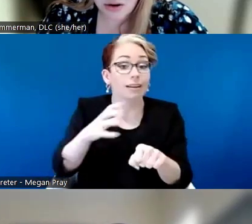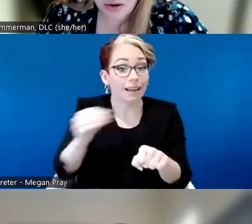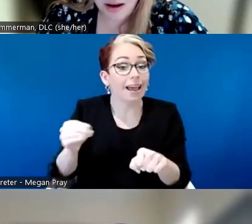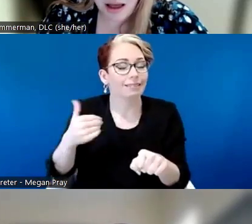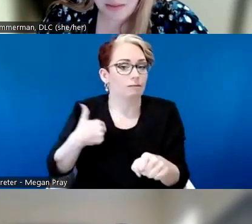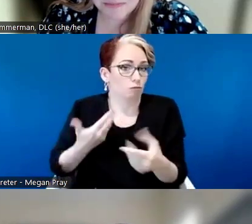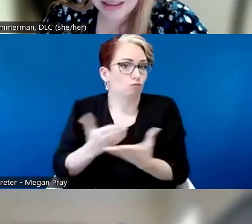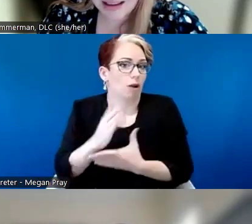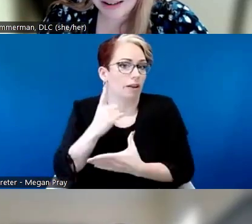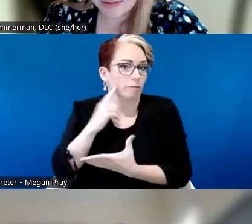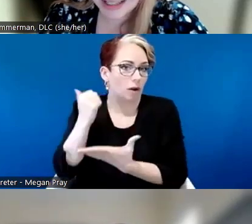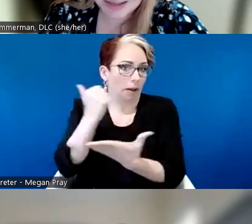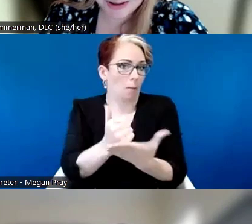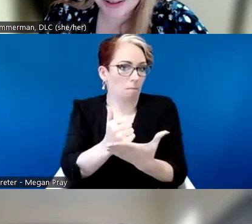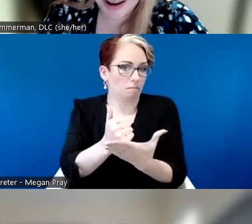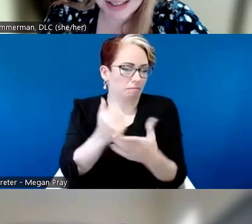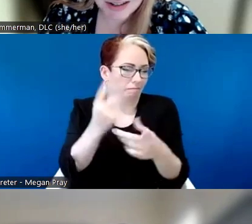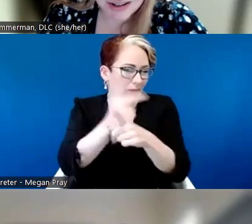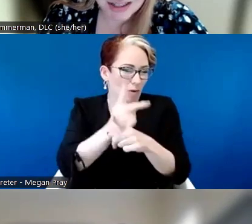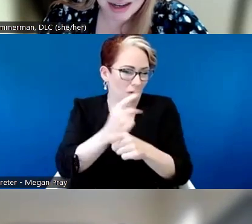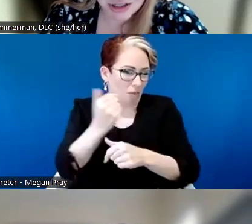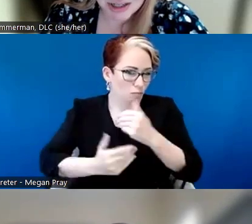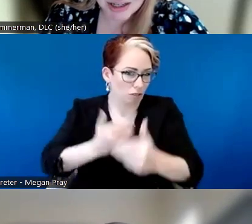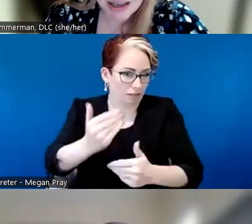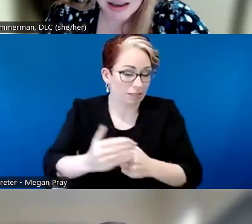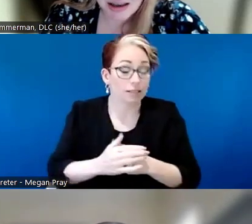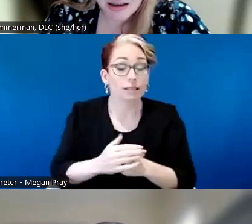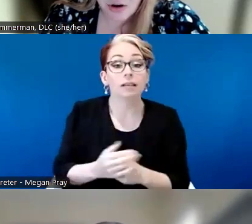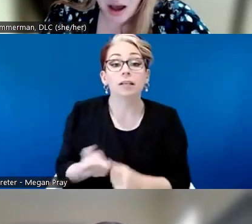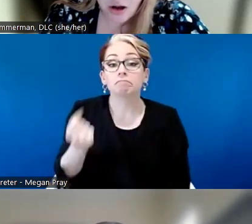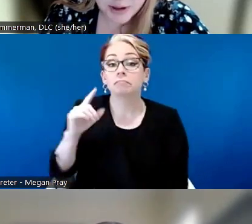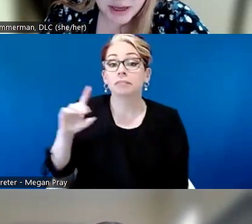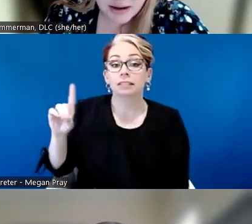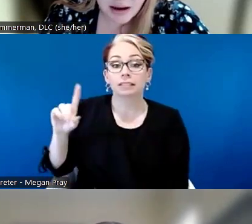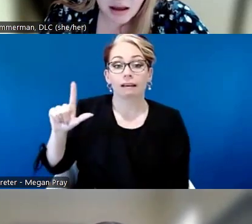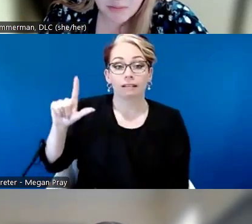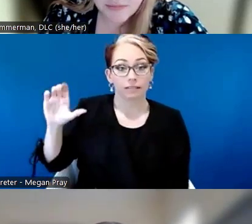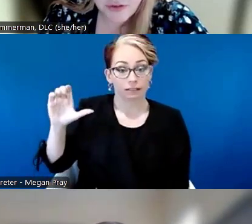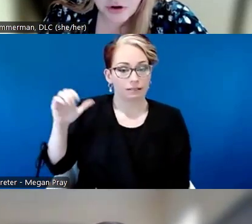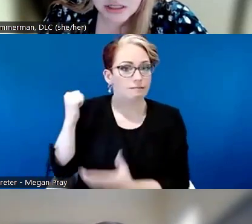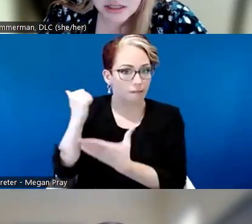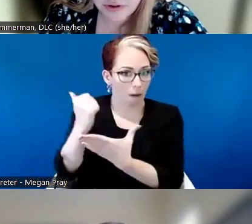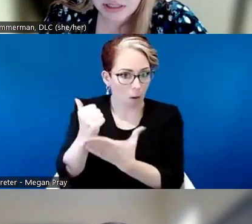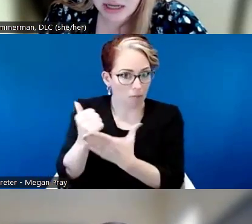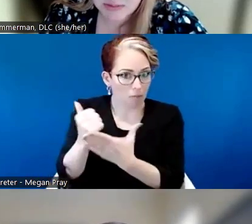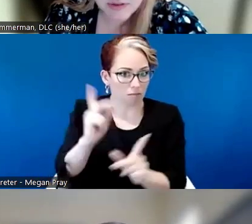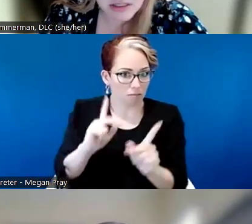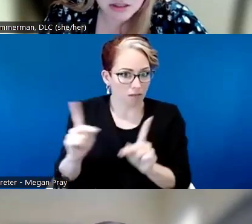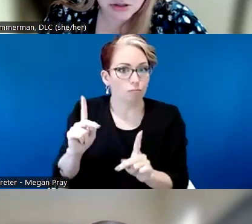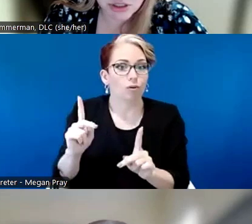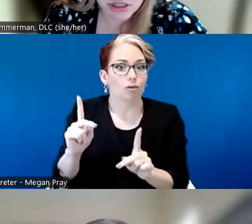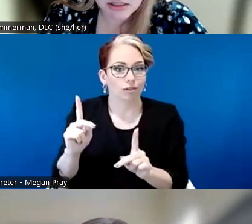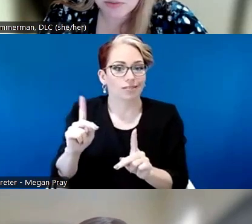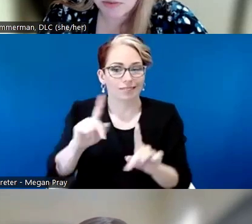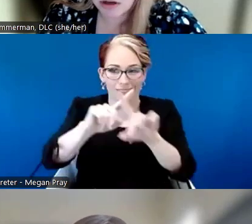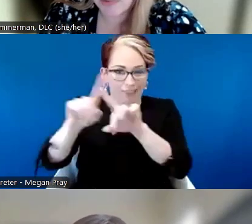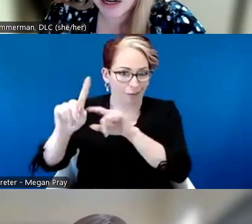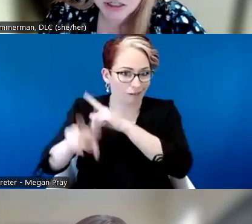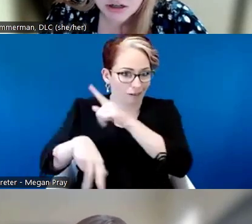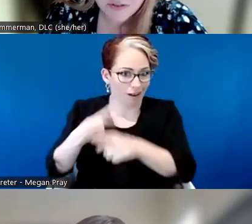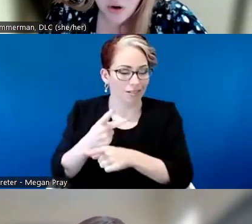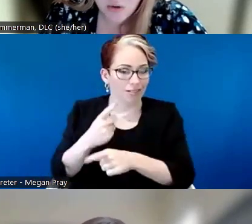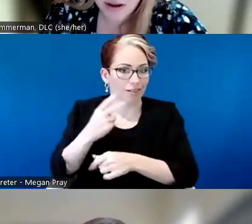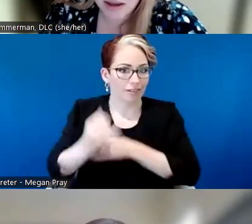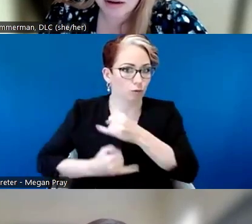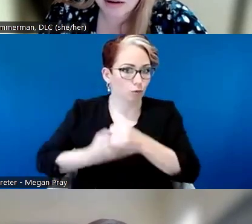And so I know Disability Law Center is actually, helping folks in different types of institutions